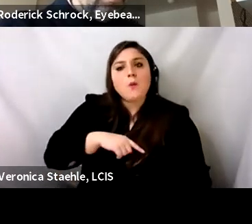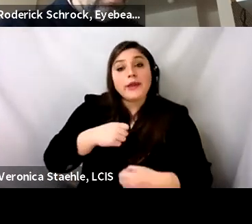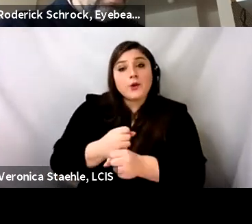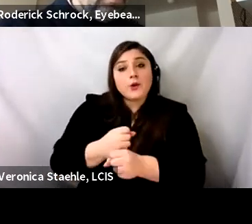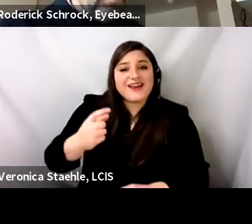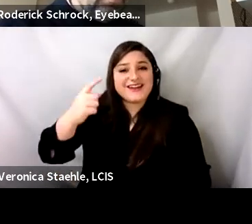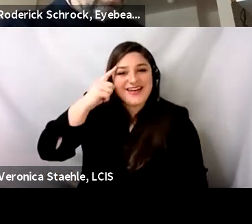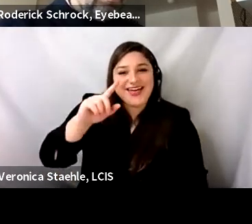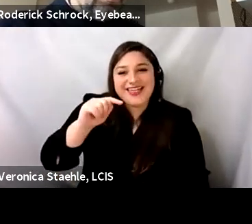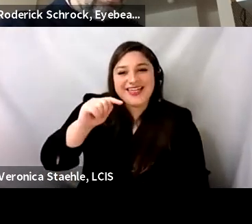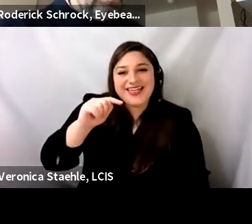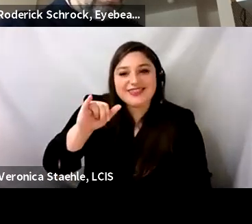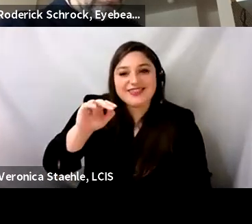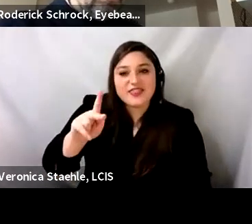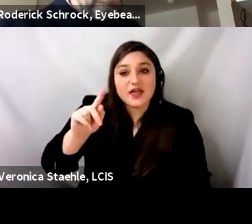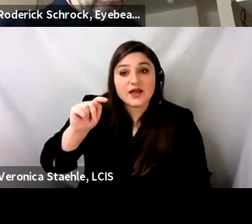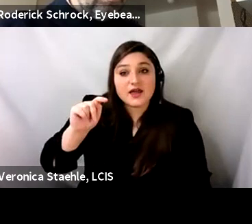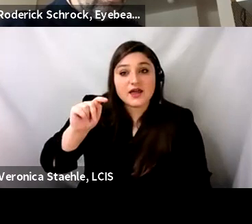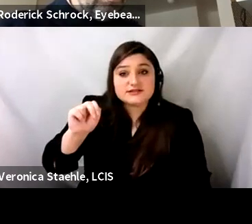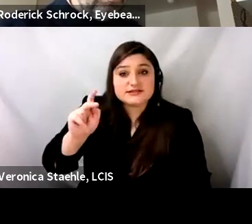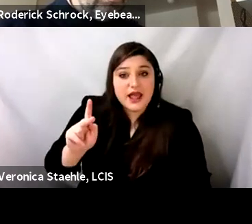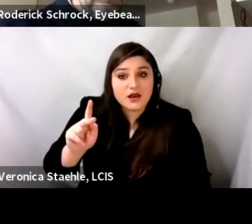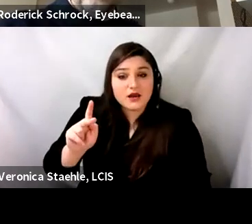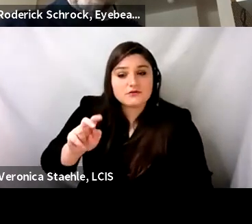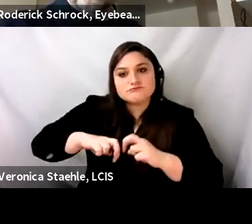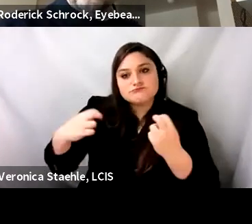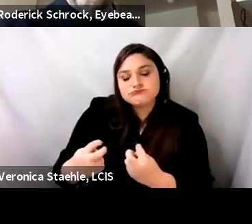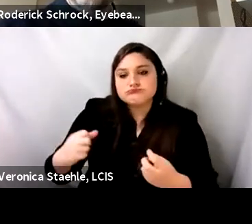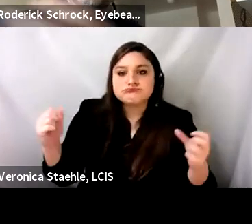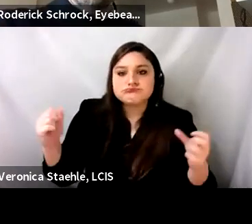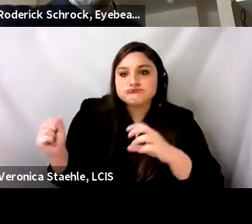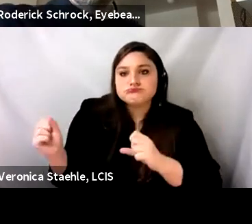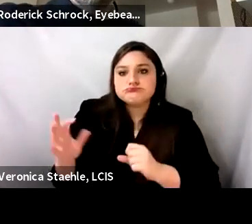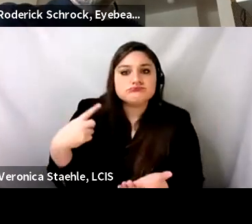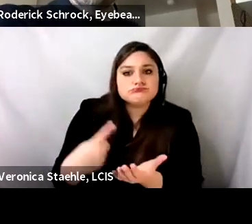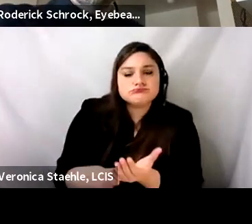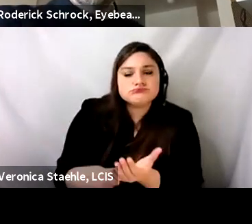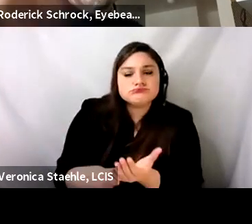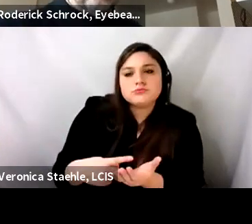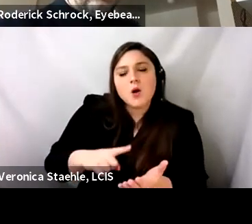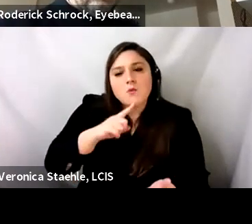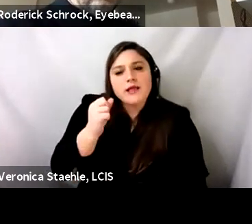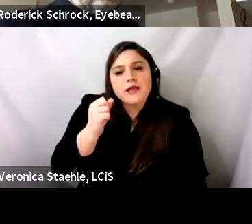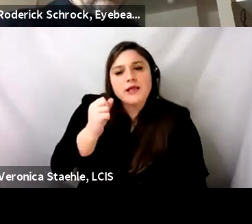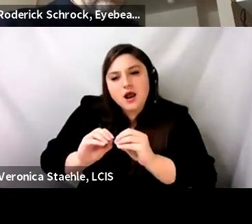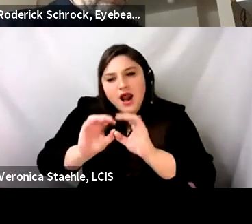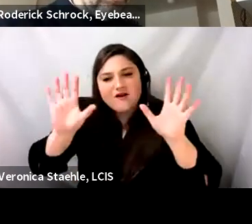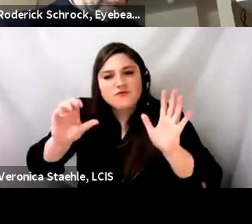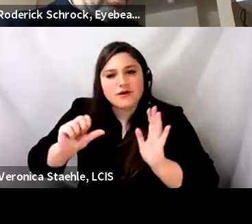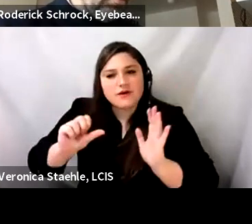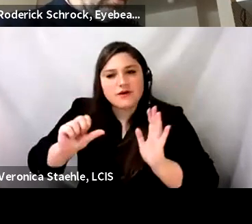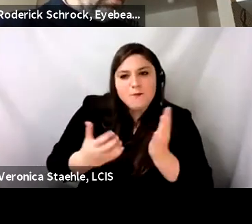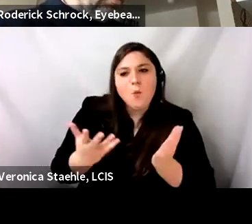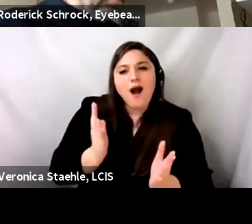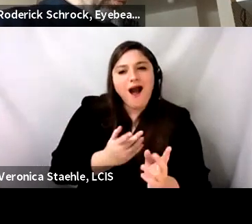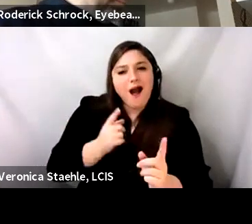clearly rooted in our mission and in our principles. And I think throughout this pandemic, I think